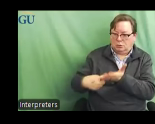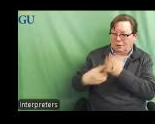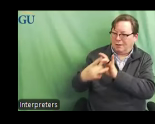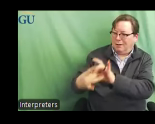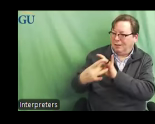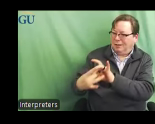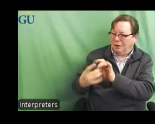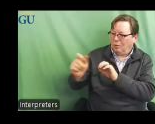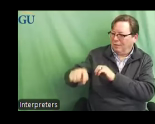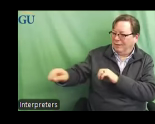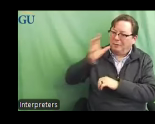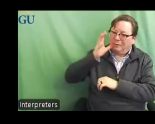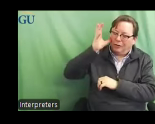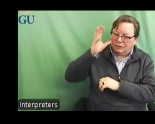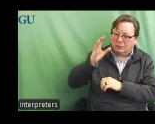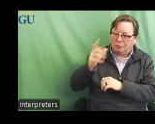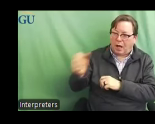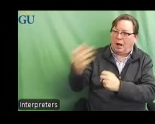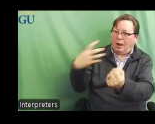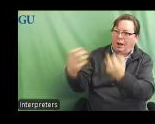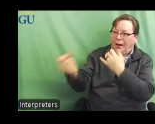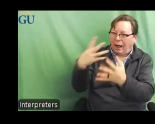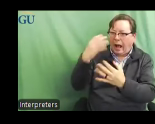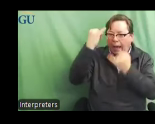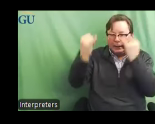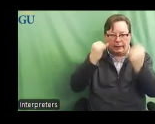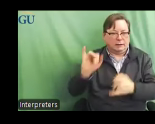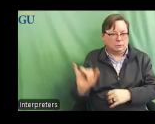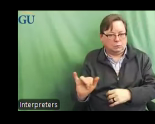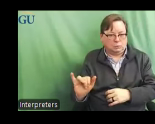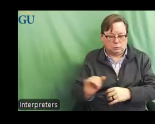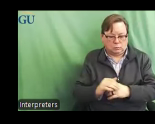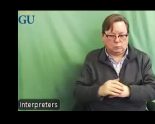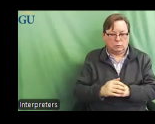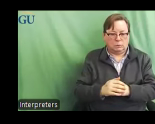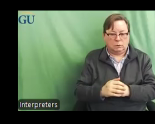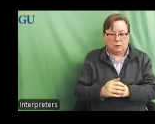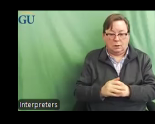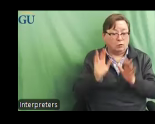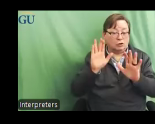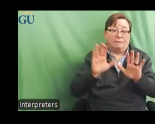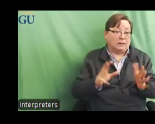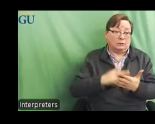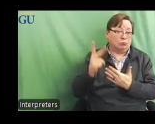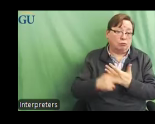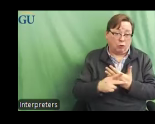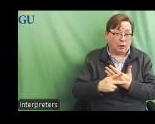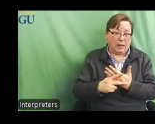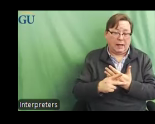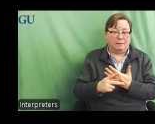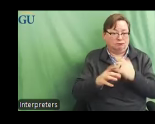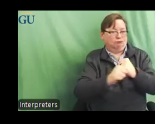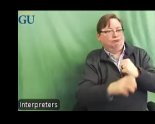could also get some more ideas from professionals, which is a fantastic program. Putting a plug in for it